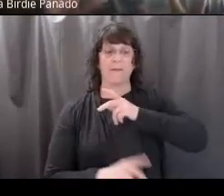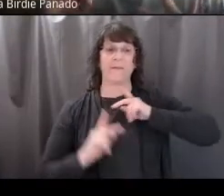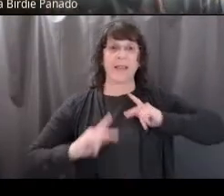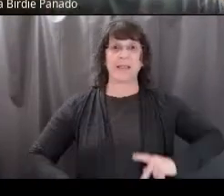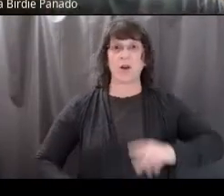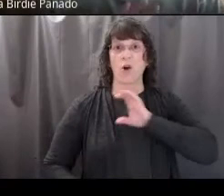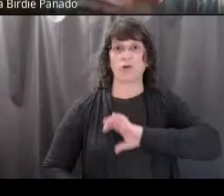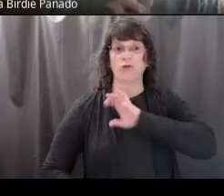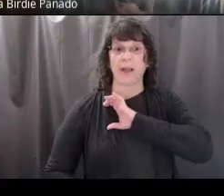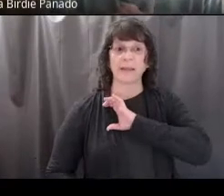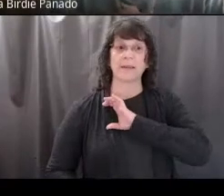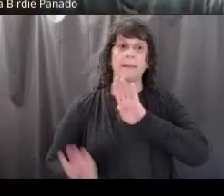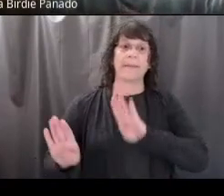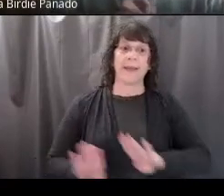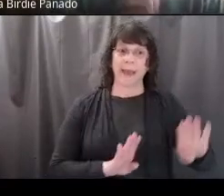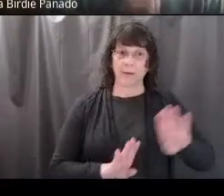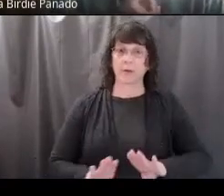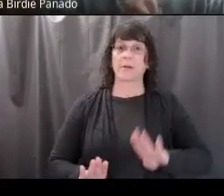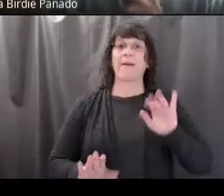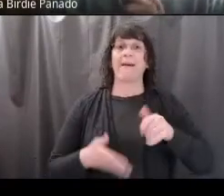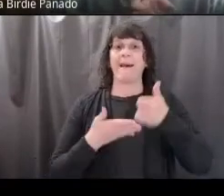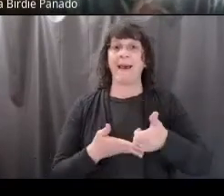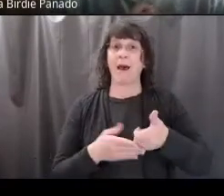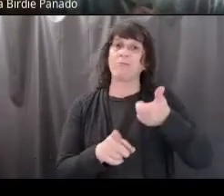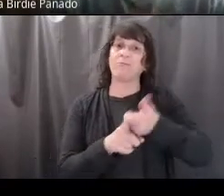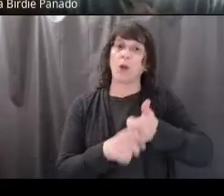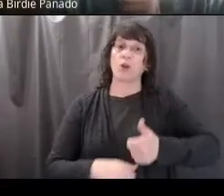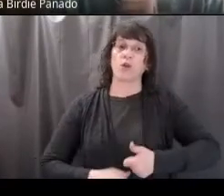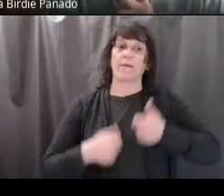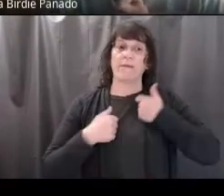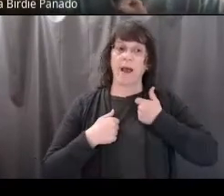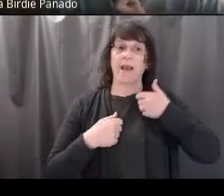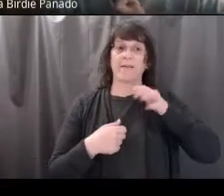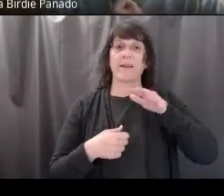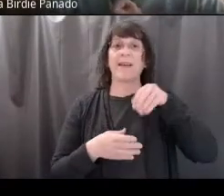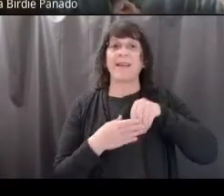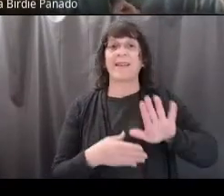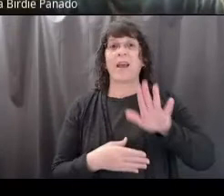traits or behaviors that help them survive in their habitat.